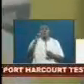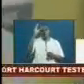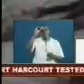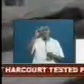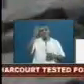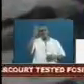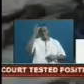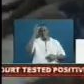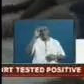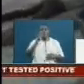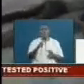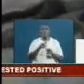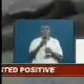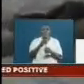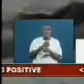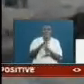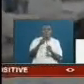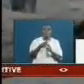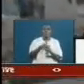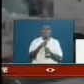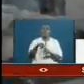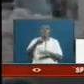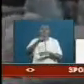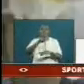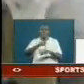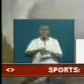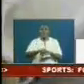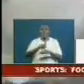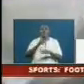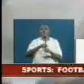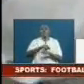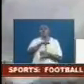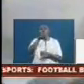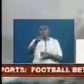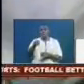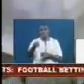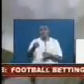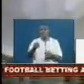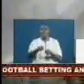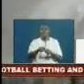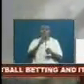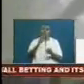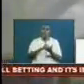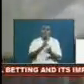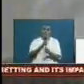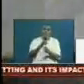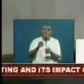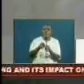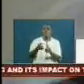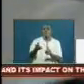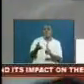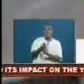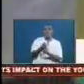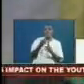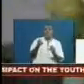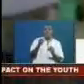after treating an official from the ECOWAS regional block who traveled to Port Harcourt after having contact with a Liberian man